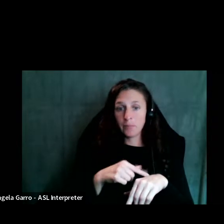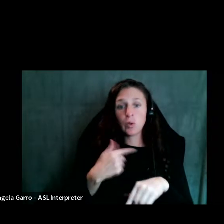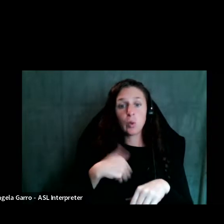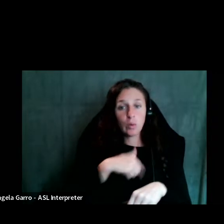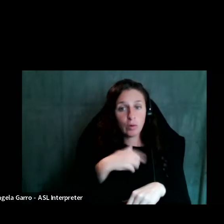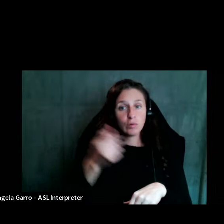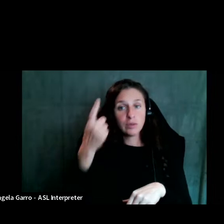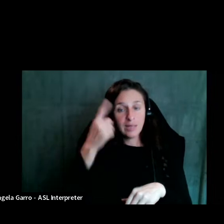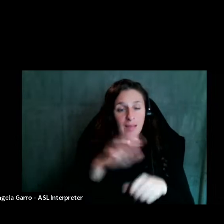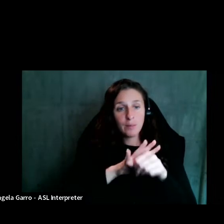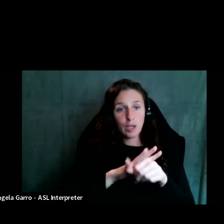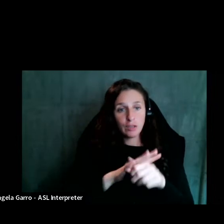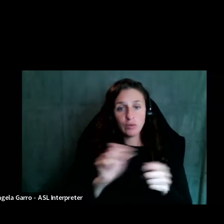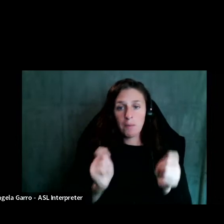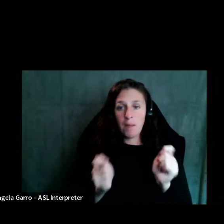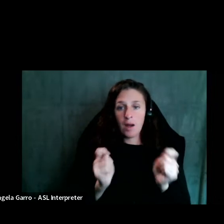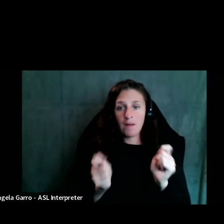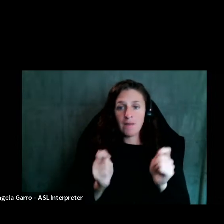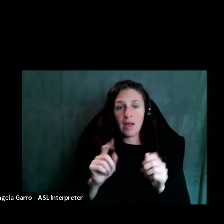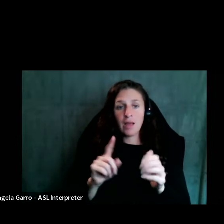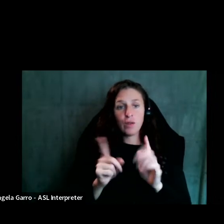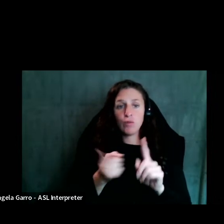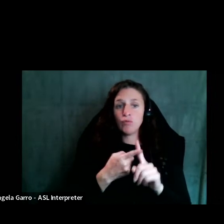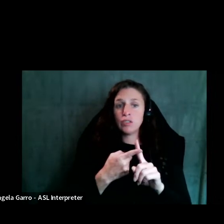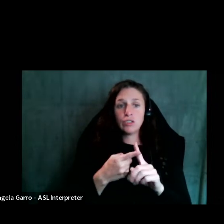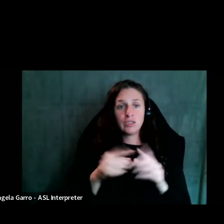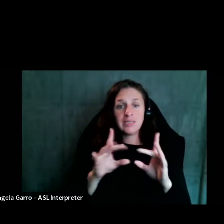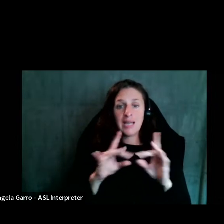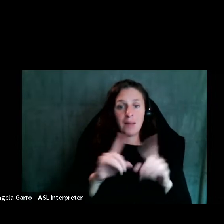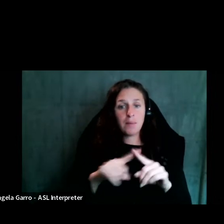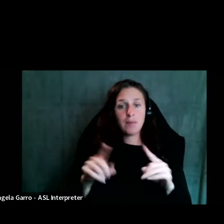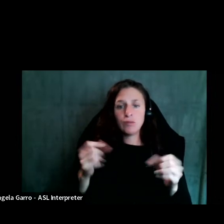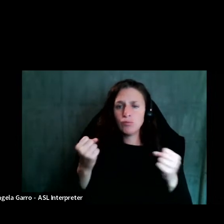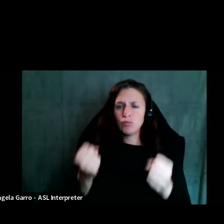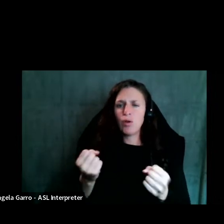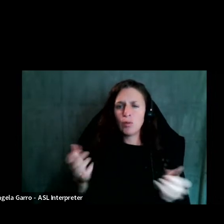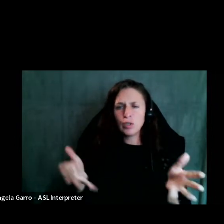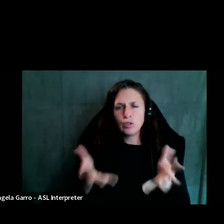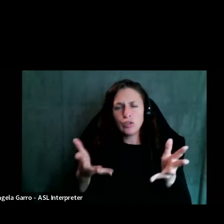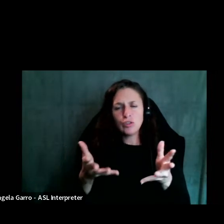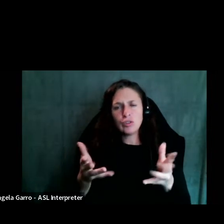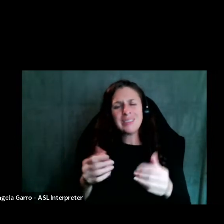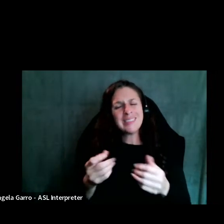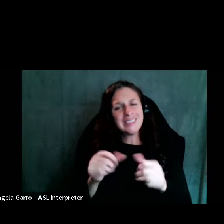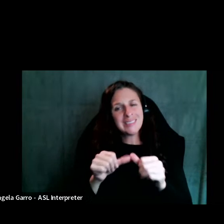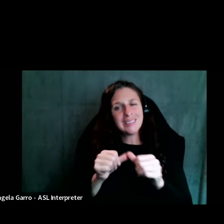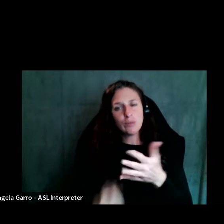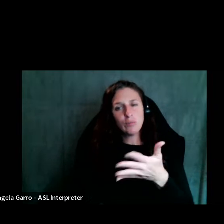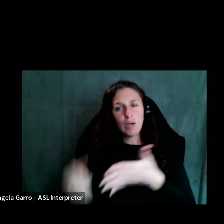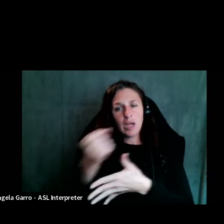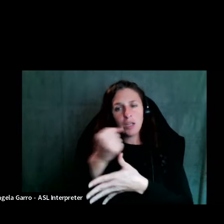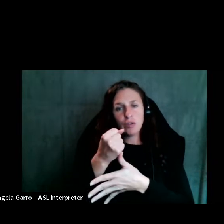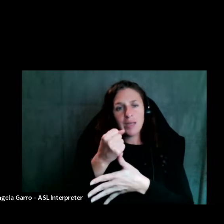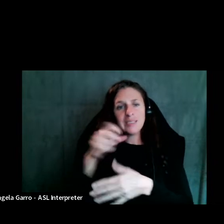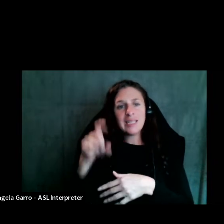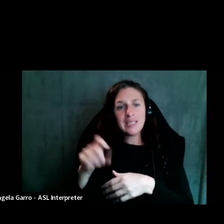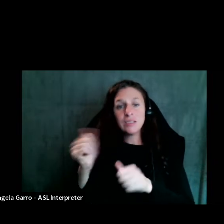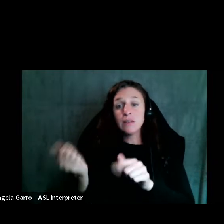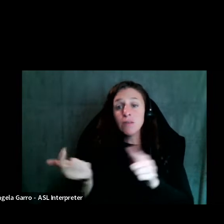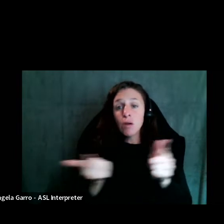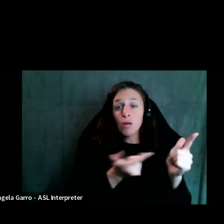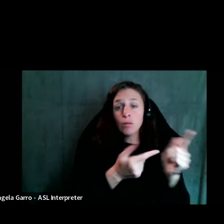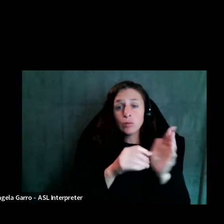understand the pressure to modify the original statement, yet strongly urge you to continue to prioritize the needs of all